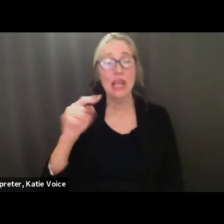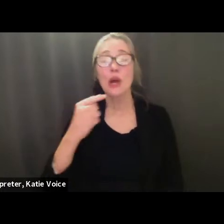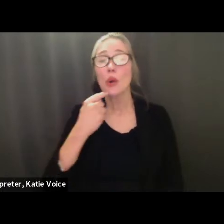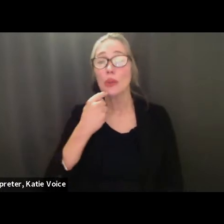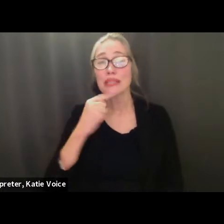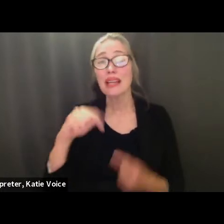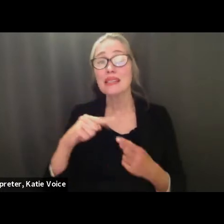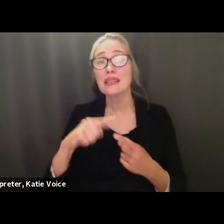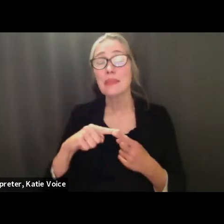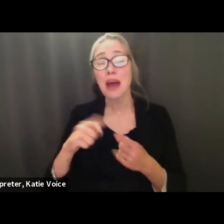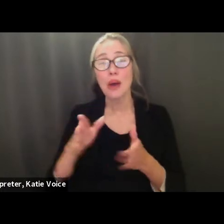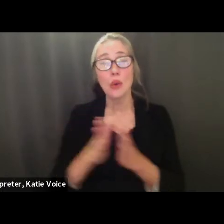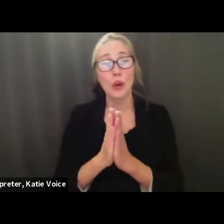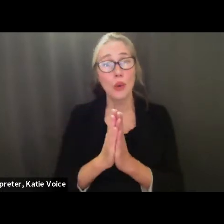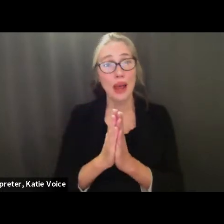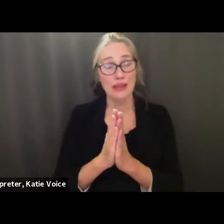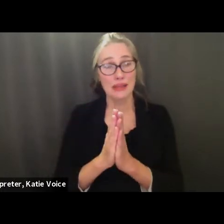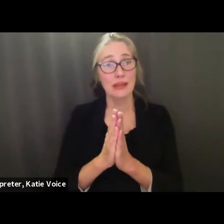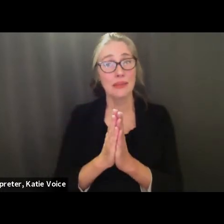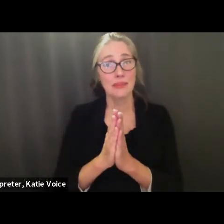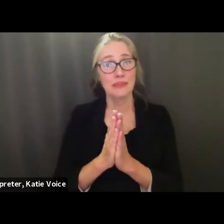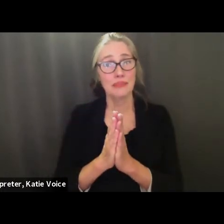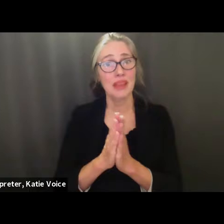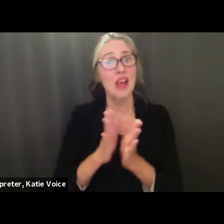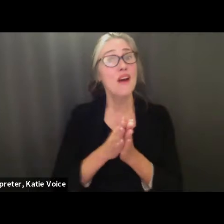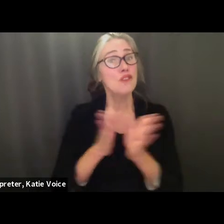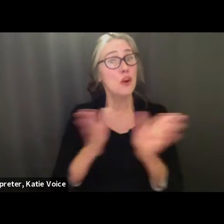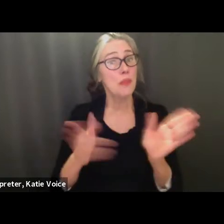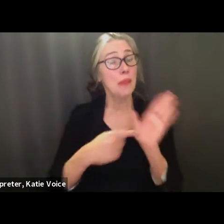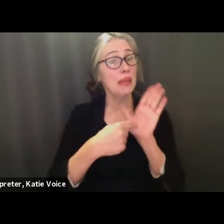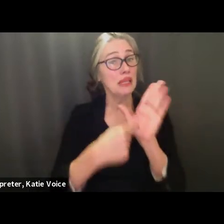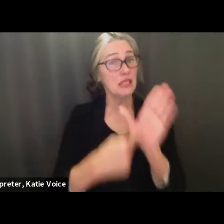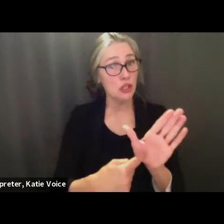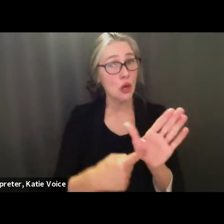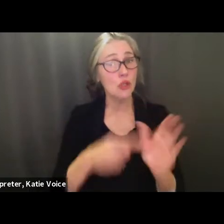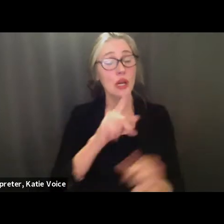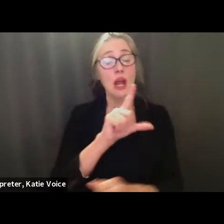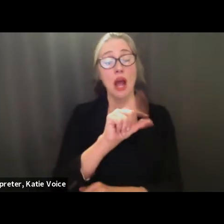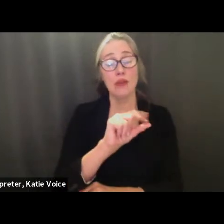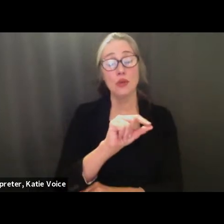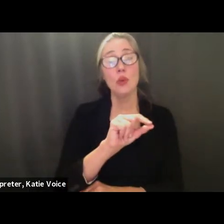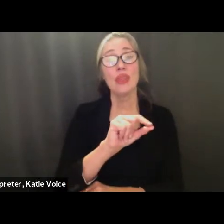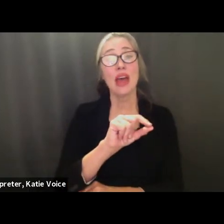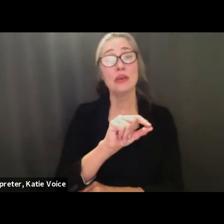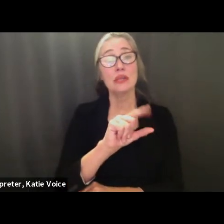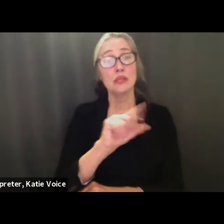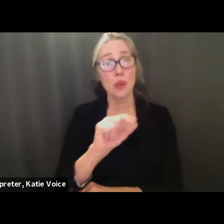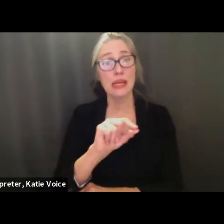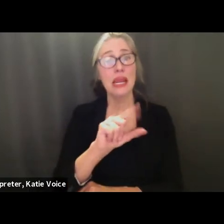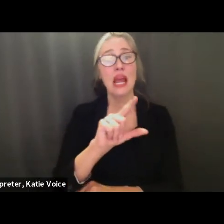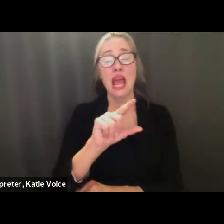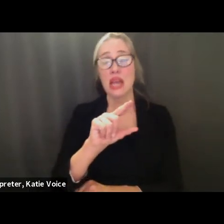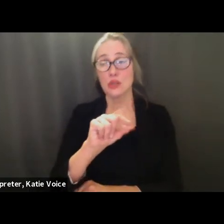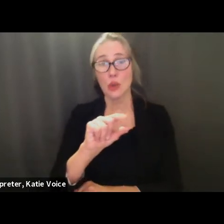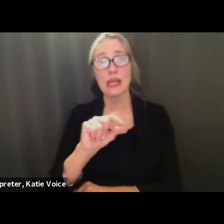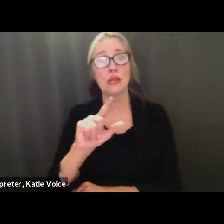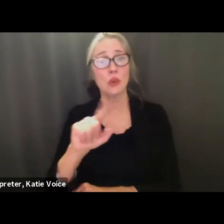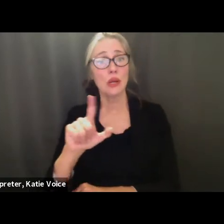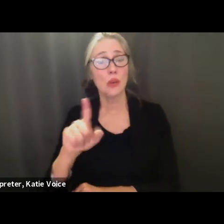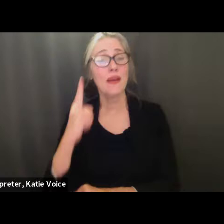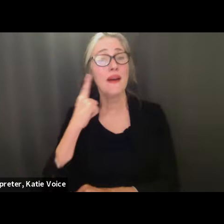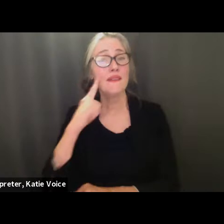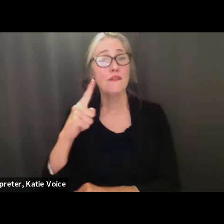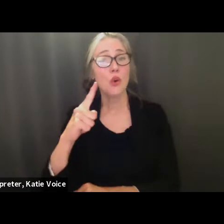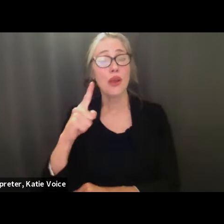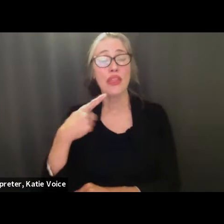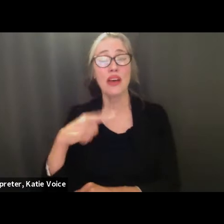the request for us to accept the public disclosure of 2020-21 collective bargaining agreement for Santa Barbara Teachers